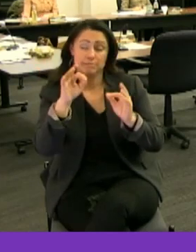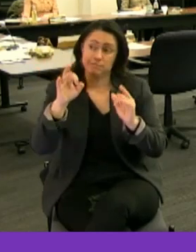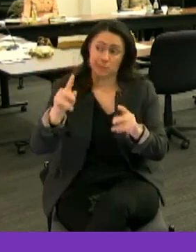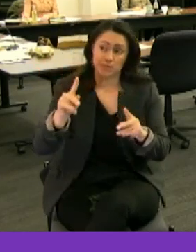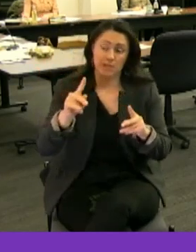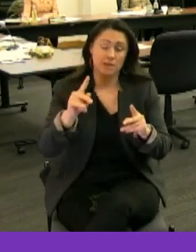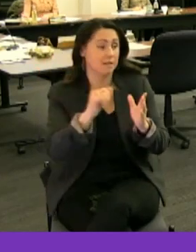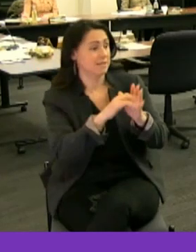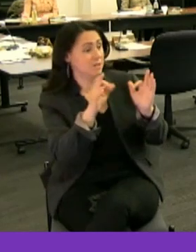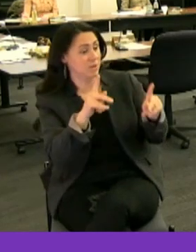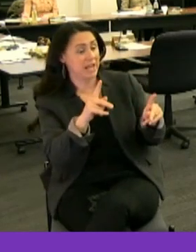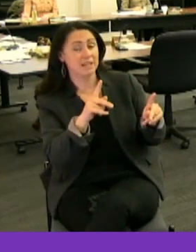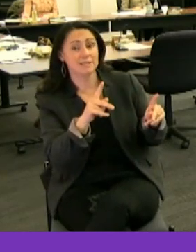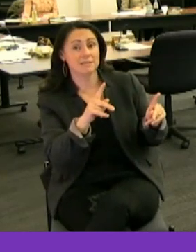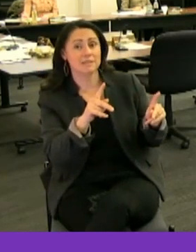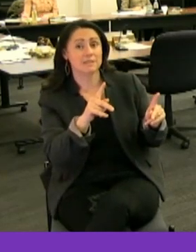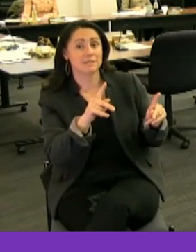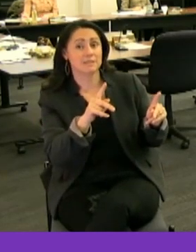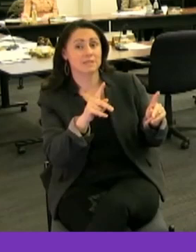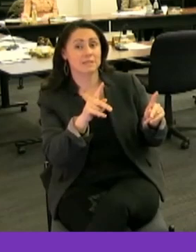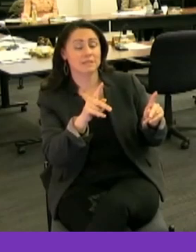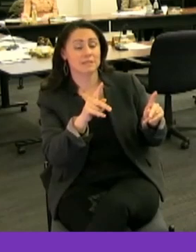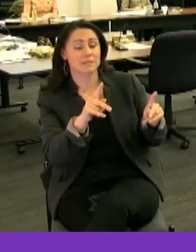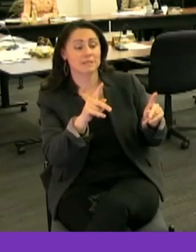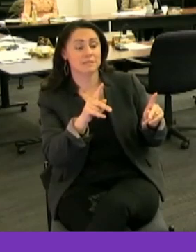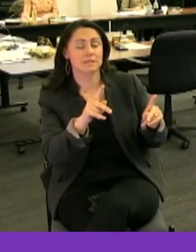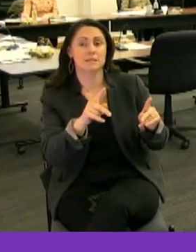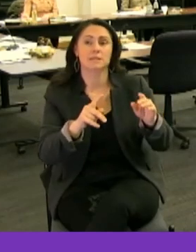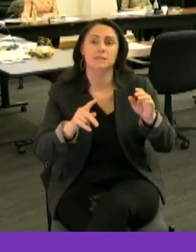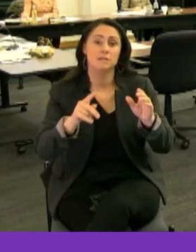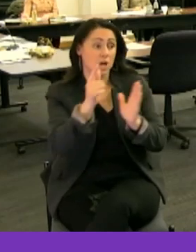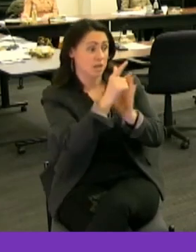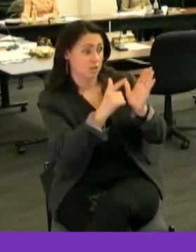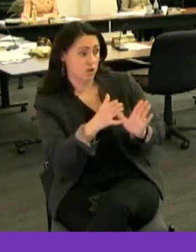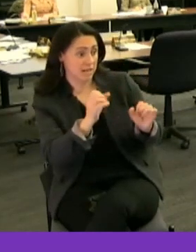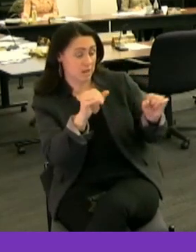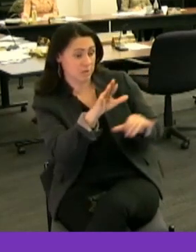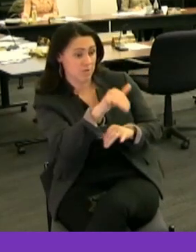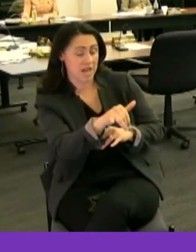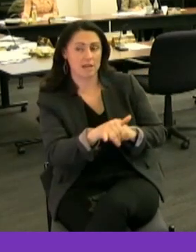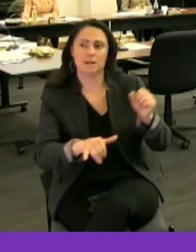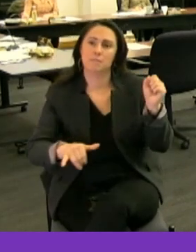Okay. Is that All right with okay? me? Attorney Carl? Yeah, you can do it. So moved.